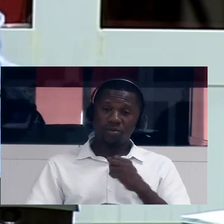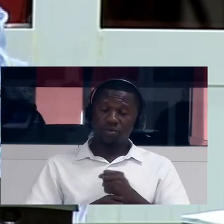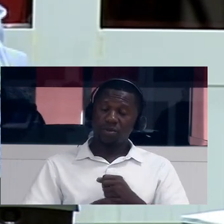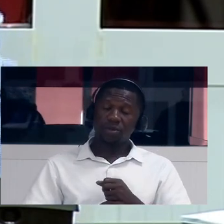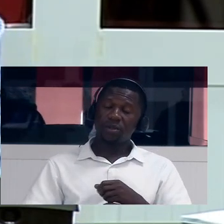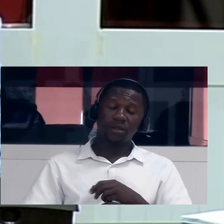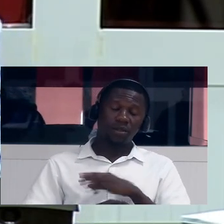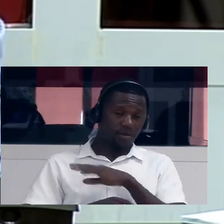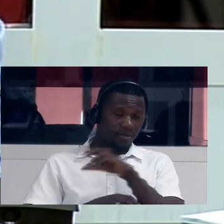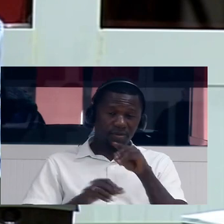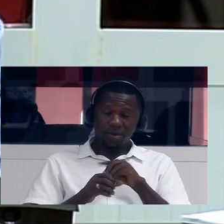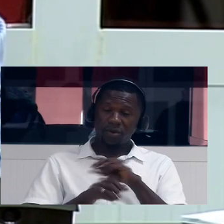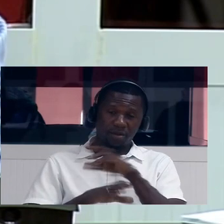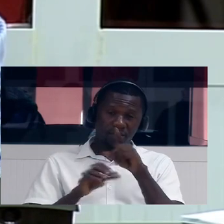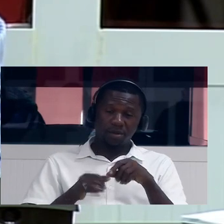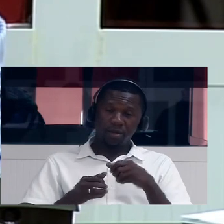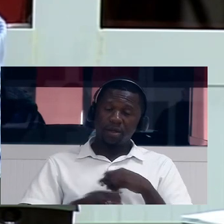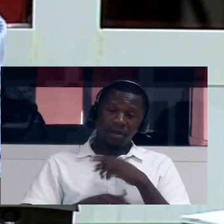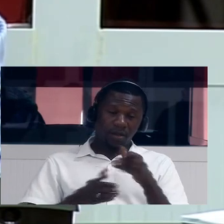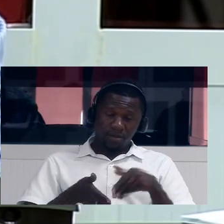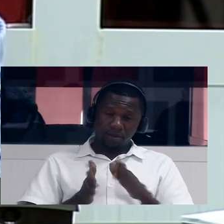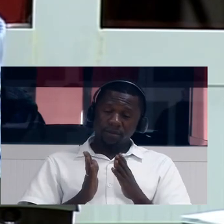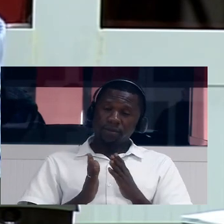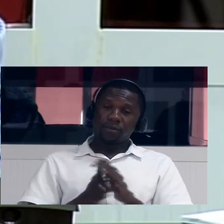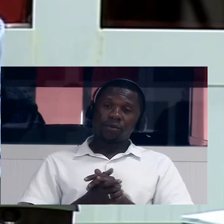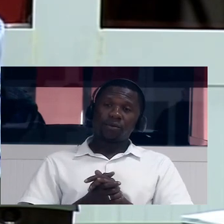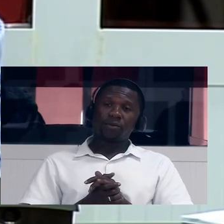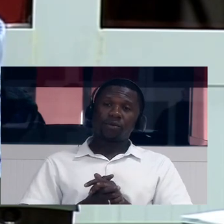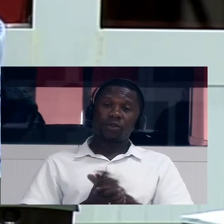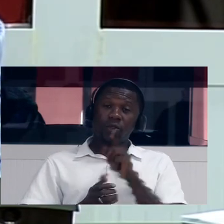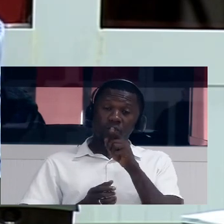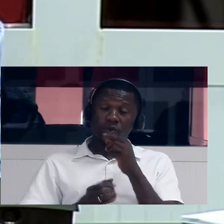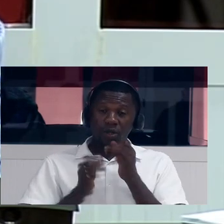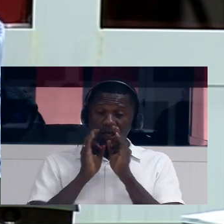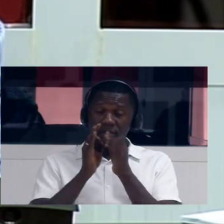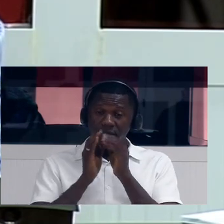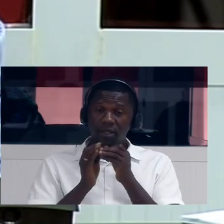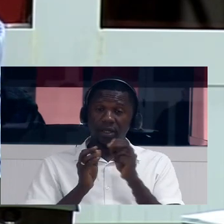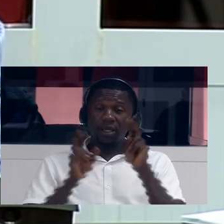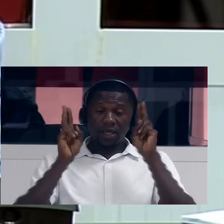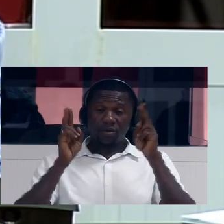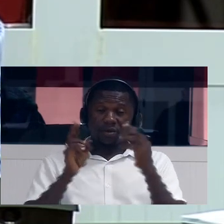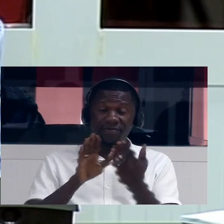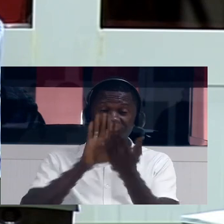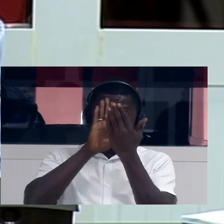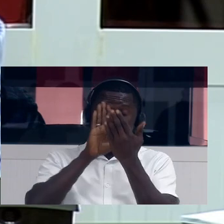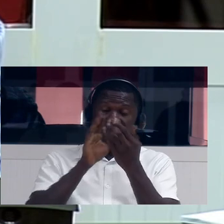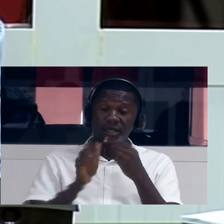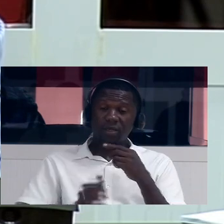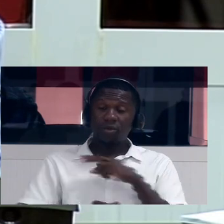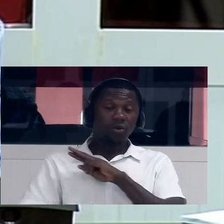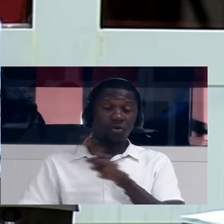punches where they should be and the commas where they should be. Yes, you told Yahya Jammeh to his face that you were not going